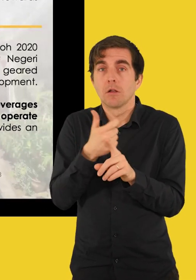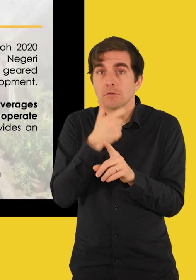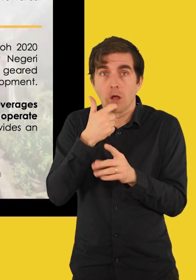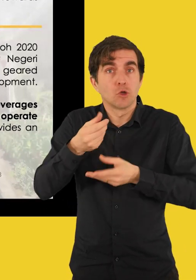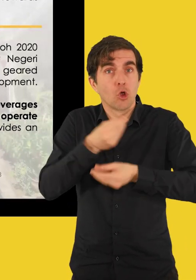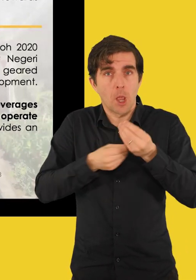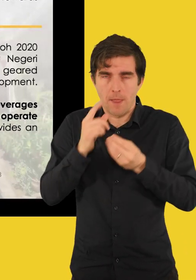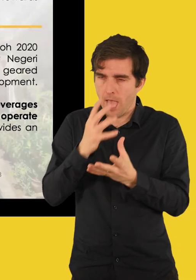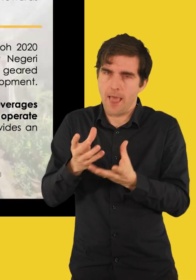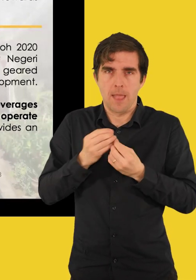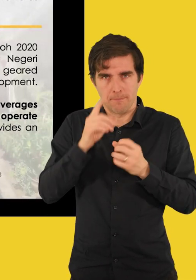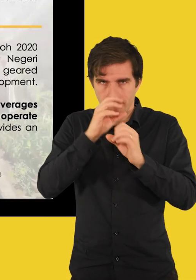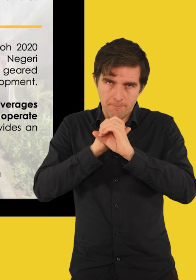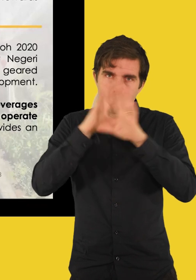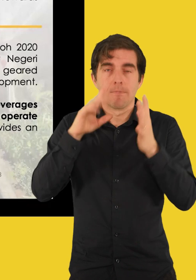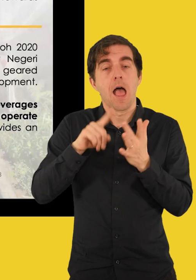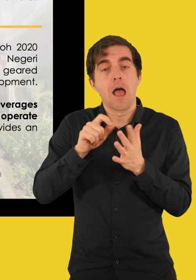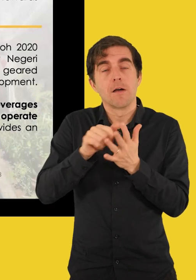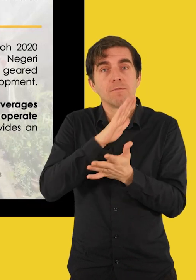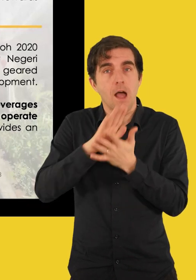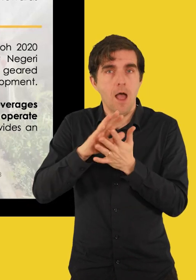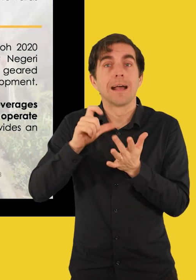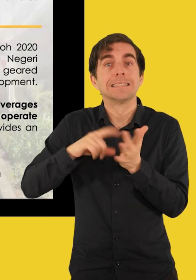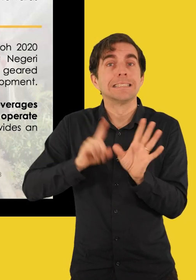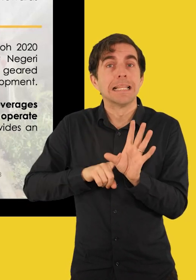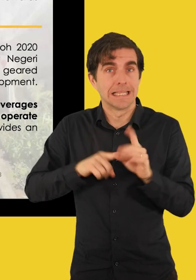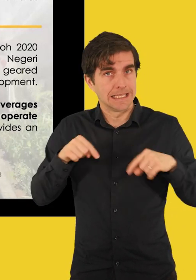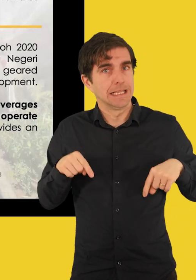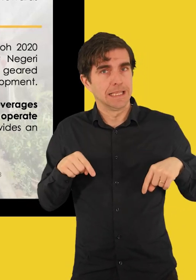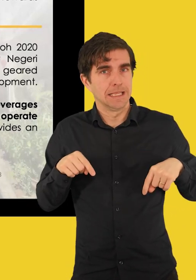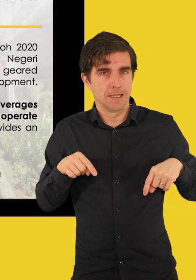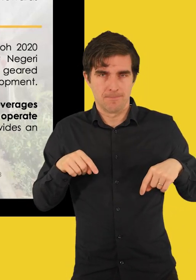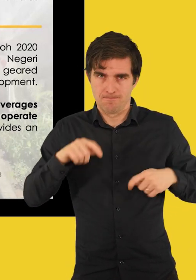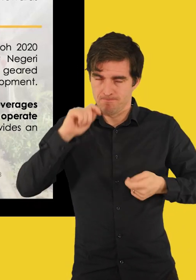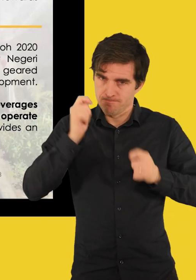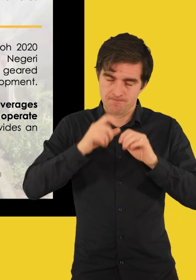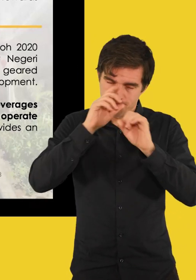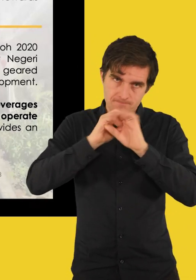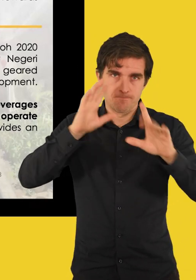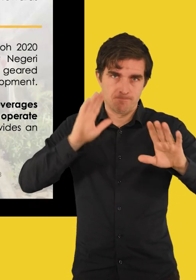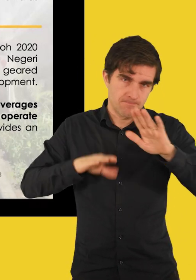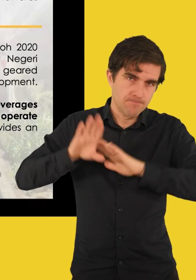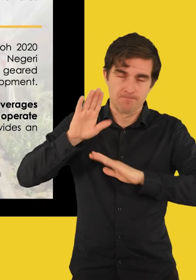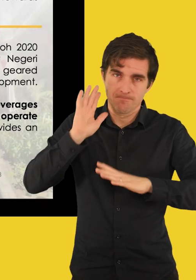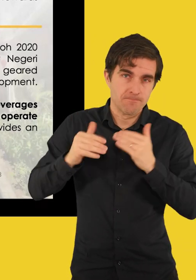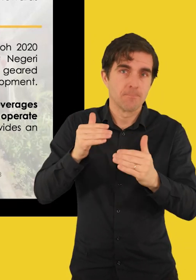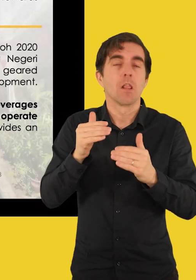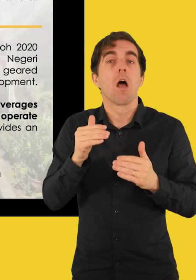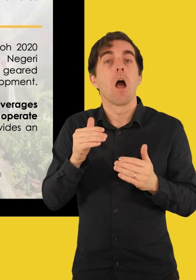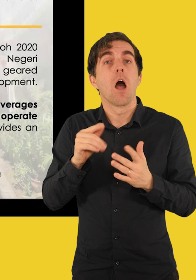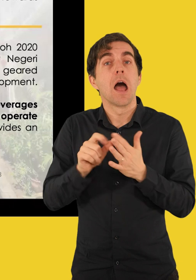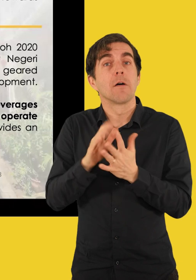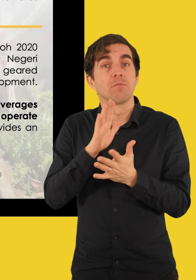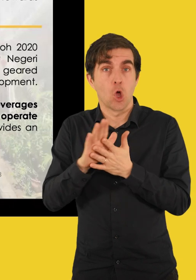we hope Doughnut Economics will help us to reimagine Ipoh, city with identity, because